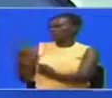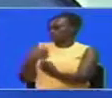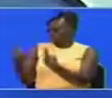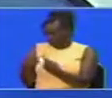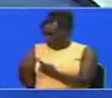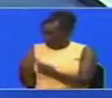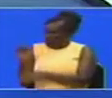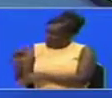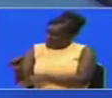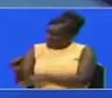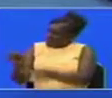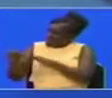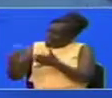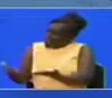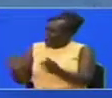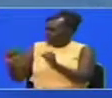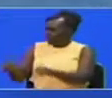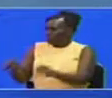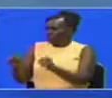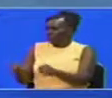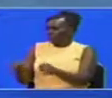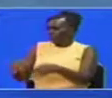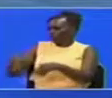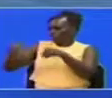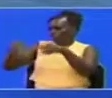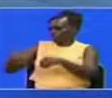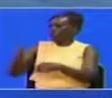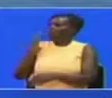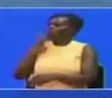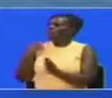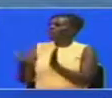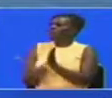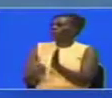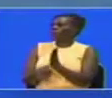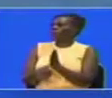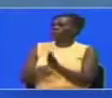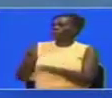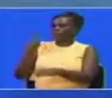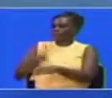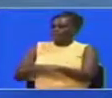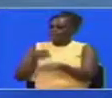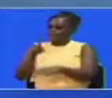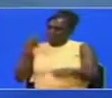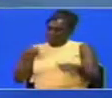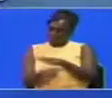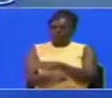Now, how then does it become a pasture issue when they raid